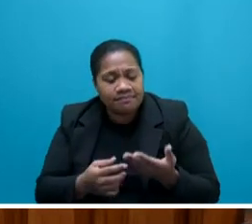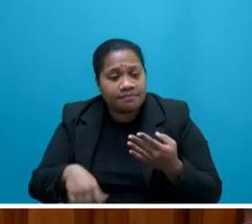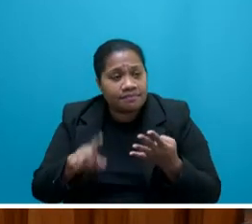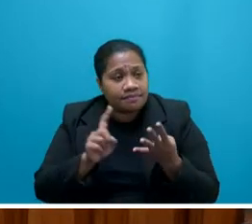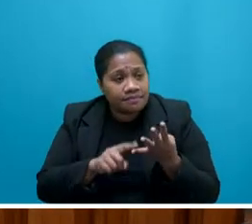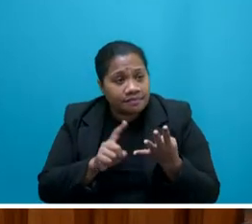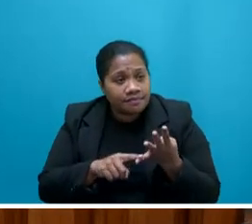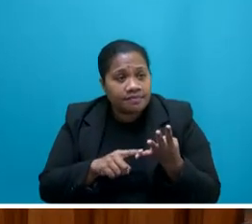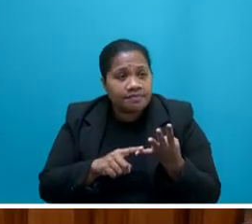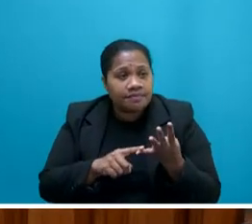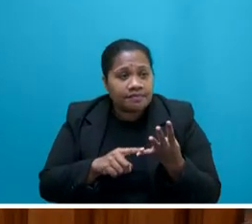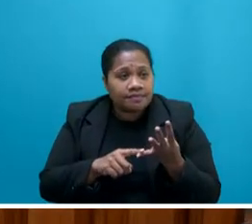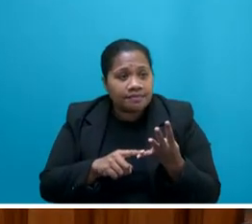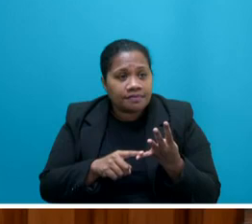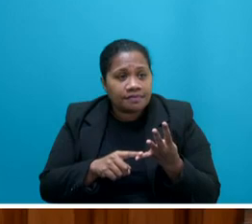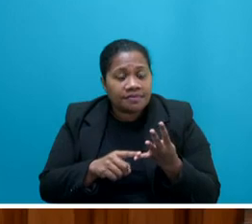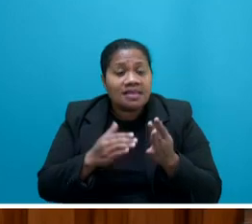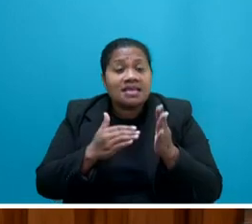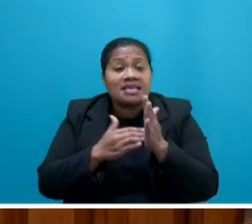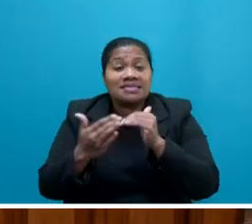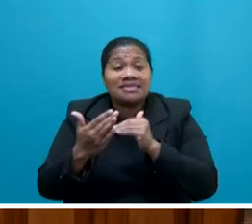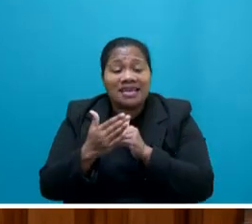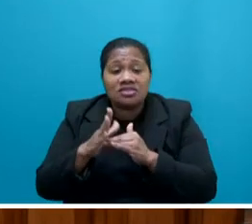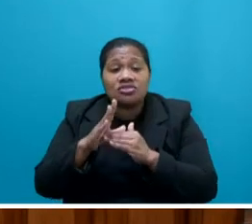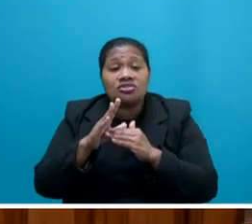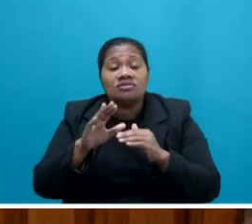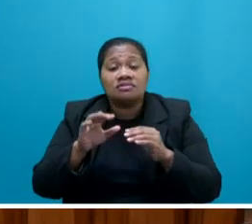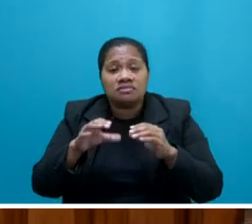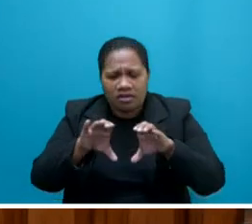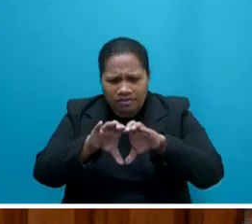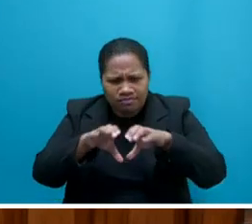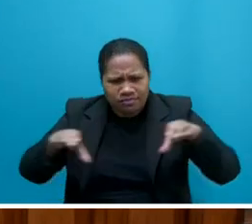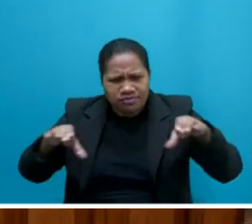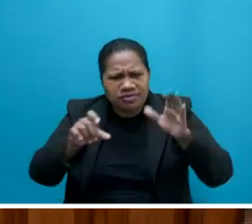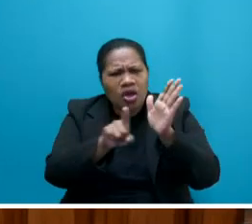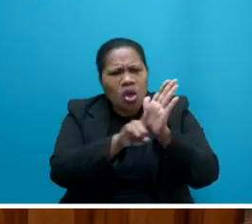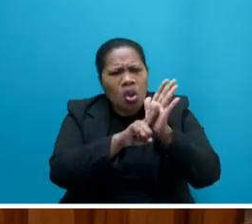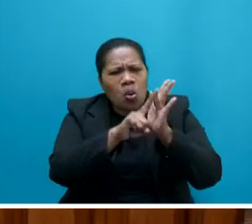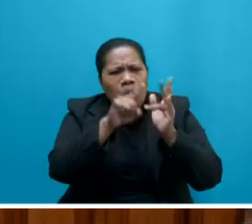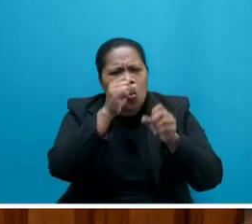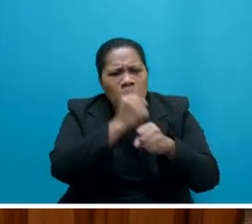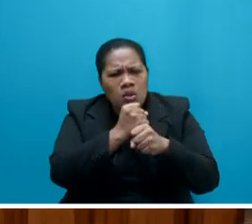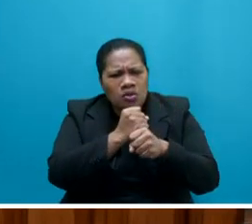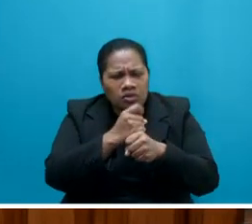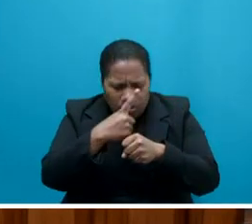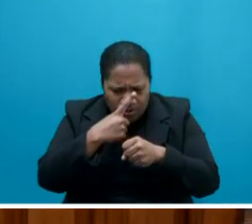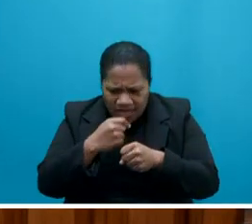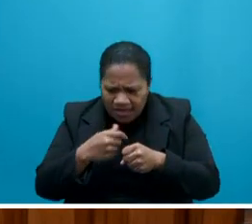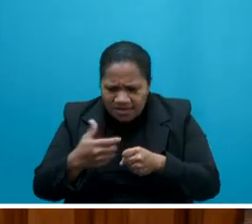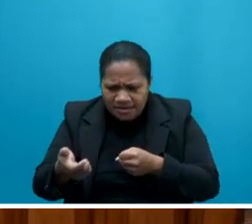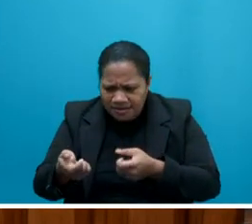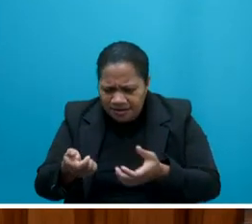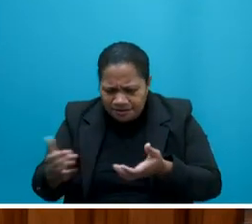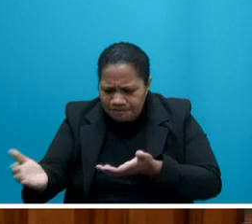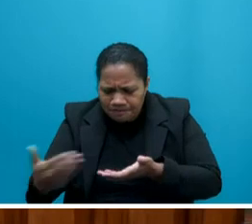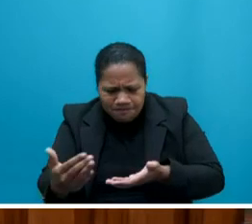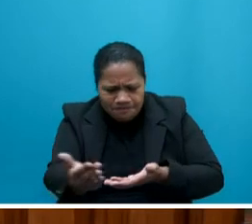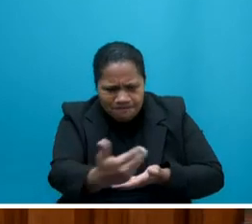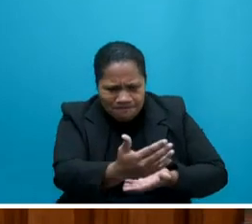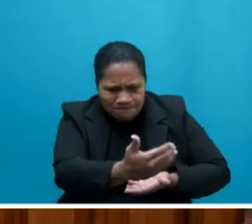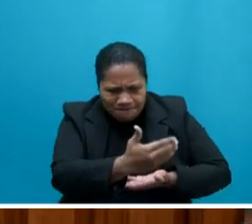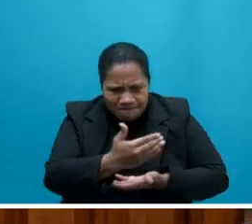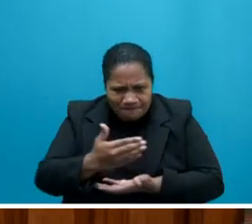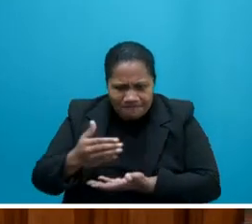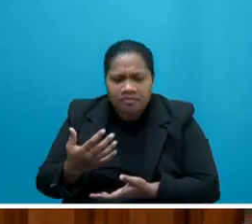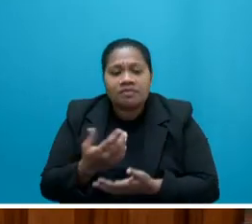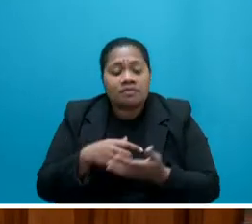sawmillers with regard to size of logs to be harvested. Number five, review of terms and conditions of grant of licenses to